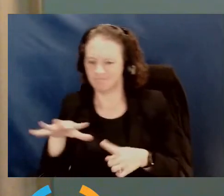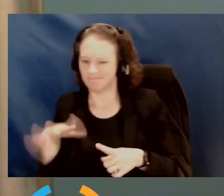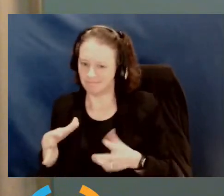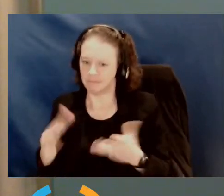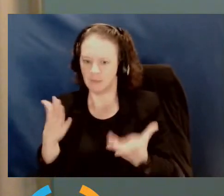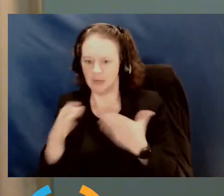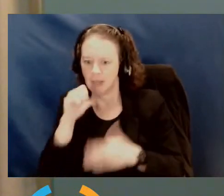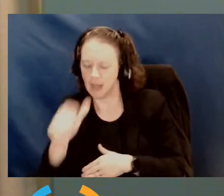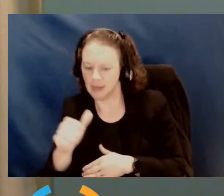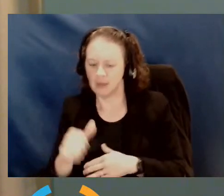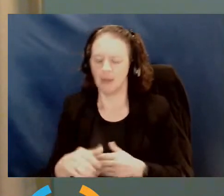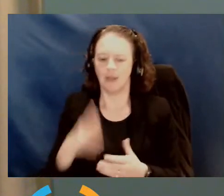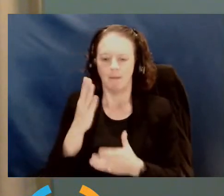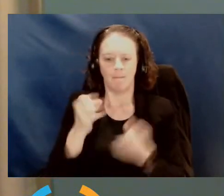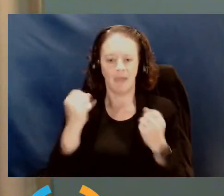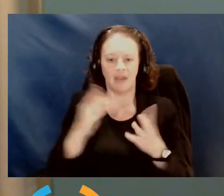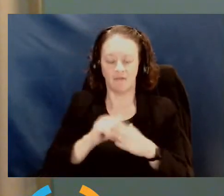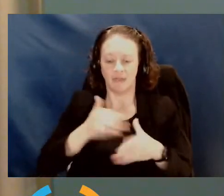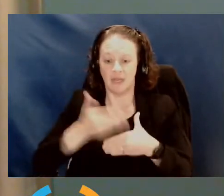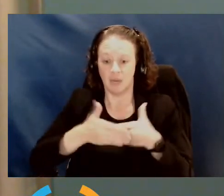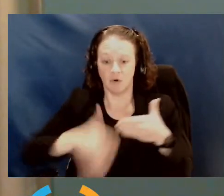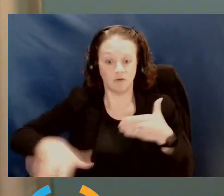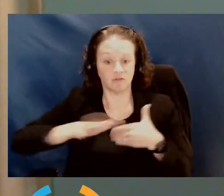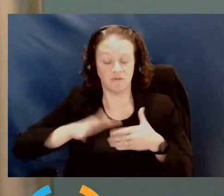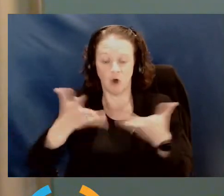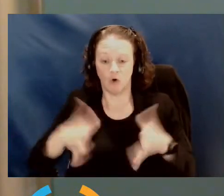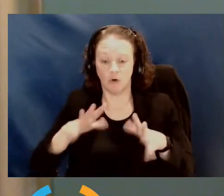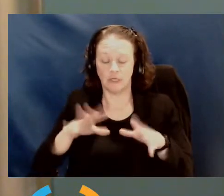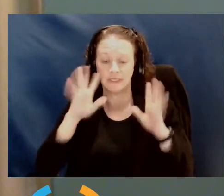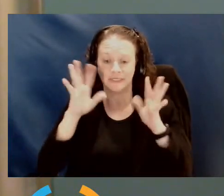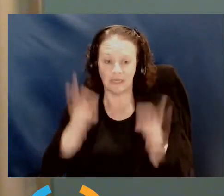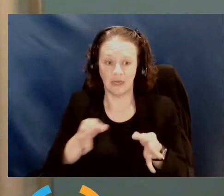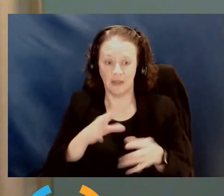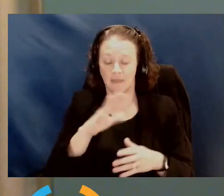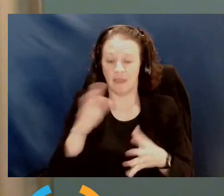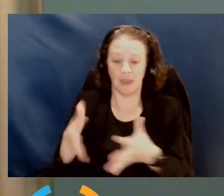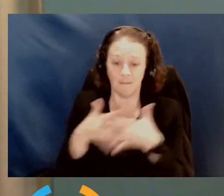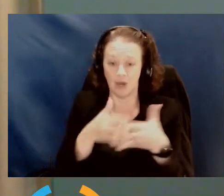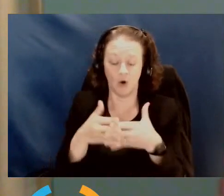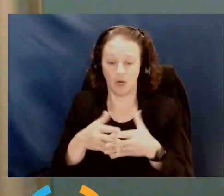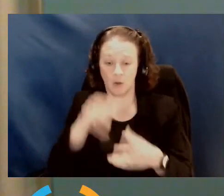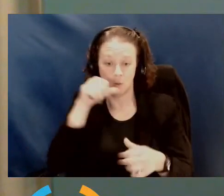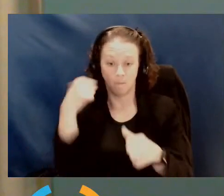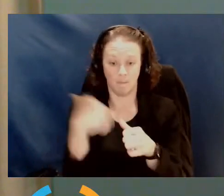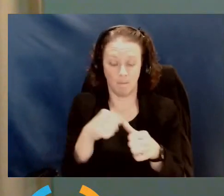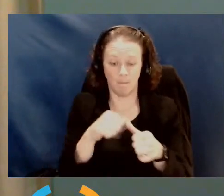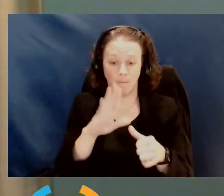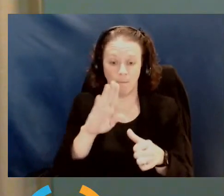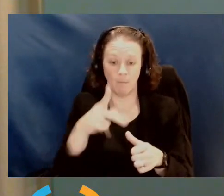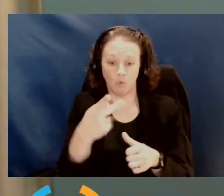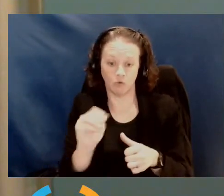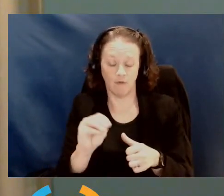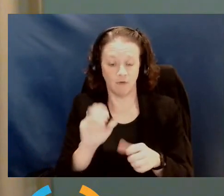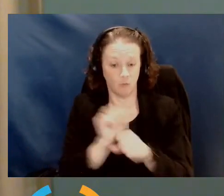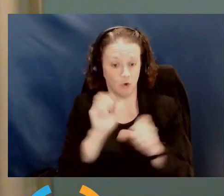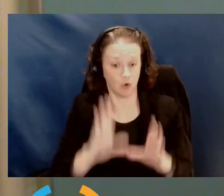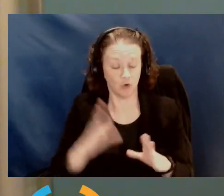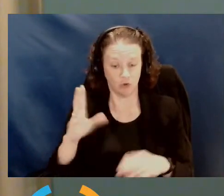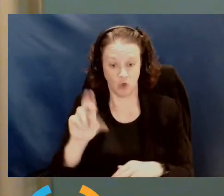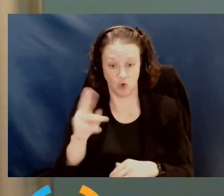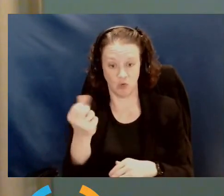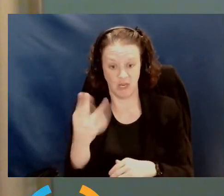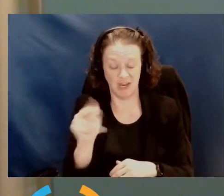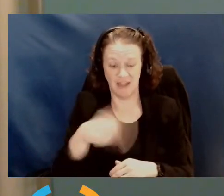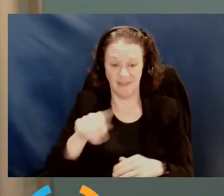very proud to be endorsed for Secretary of State by the American Postal Workers Union, the workers who have been delivering our paychecks, our birthday cards,